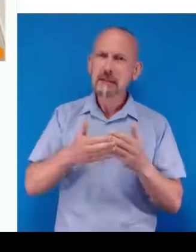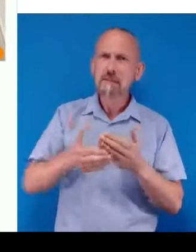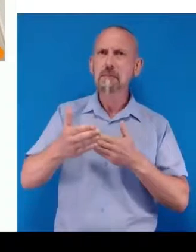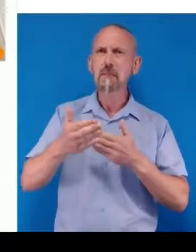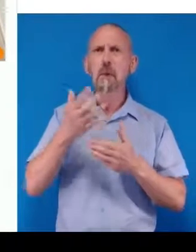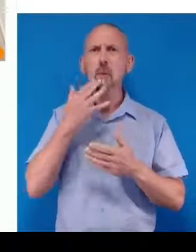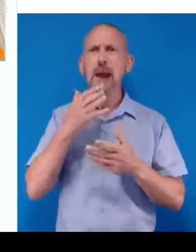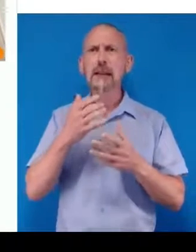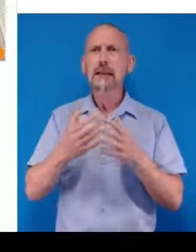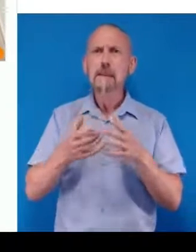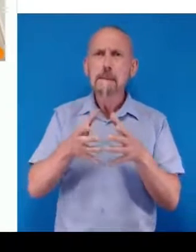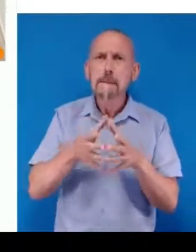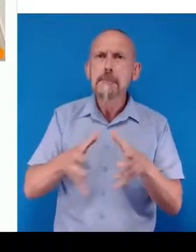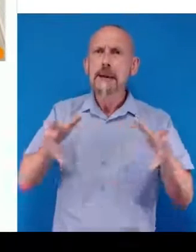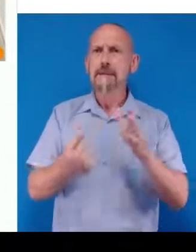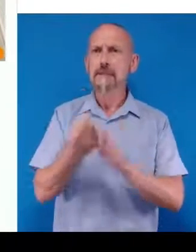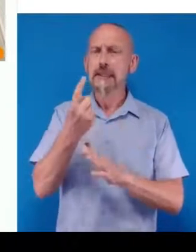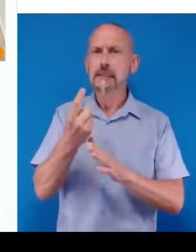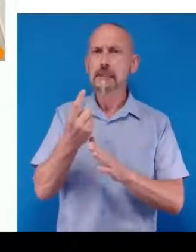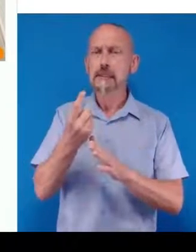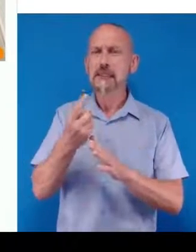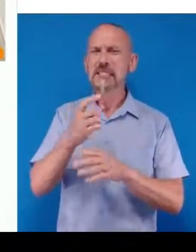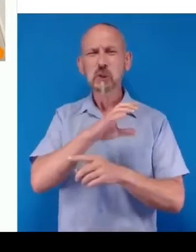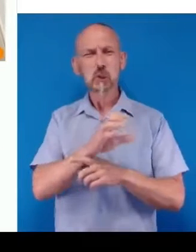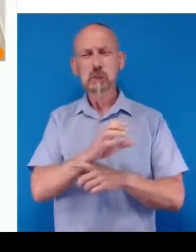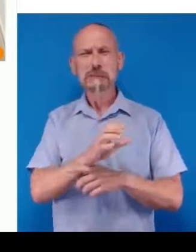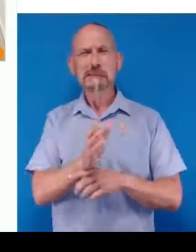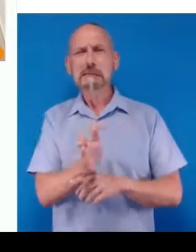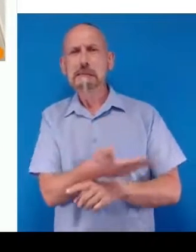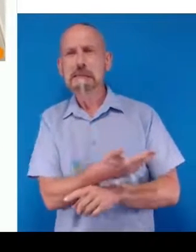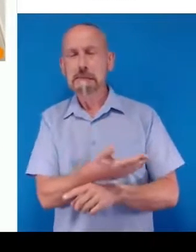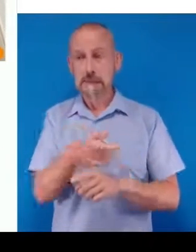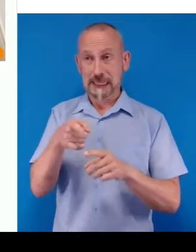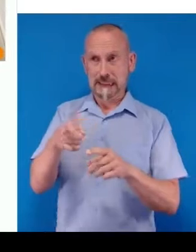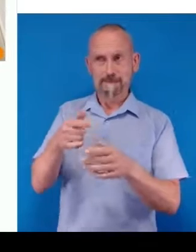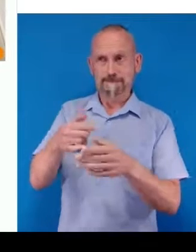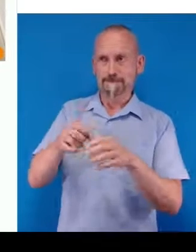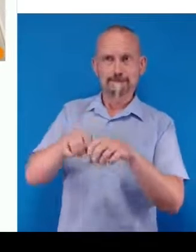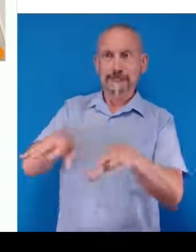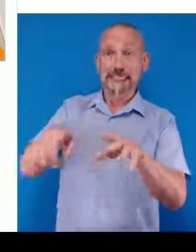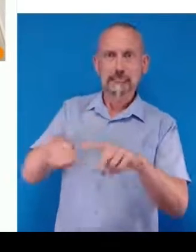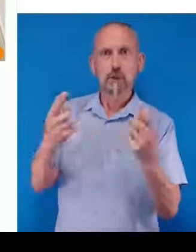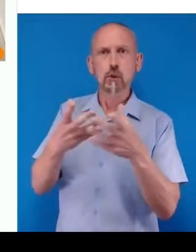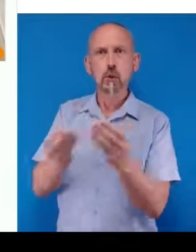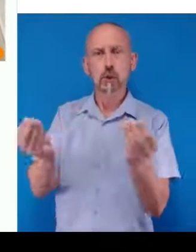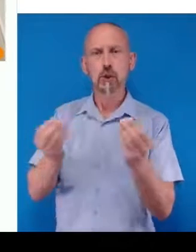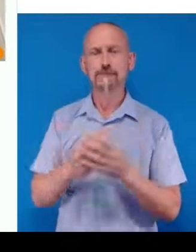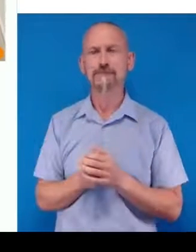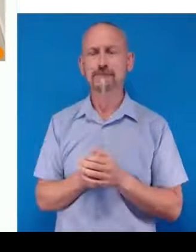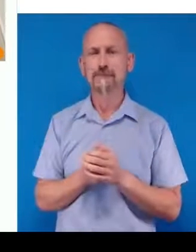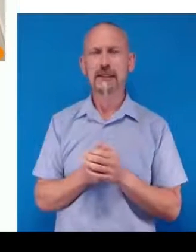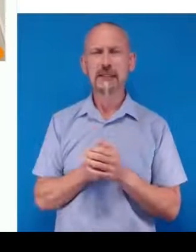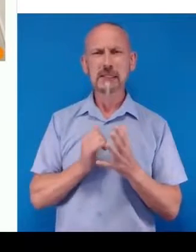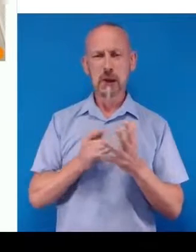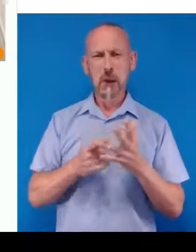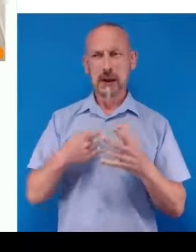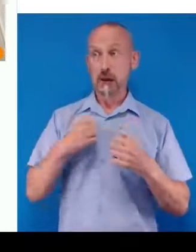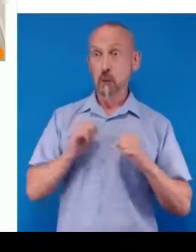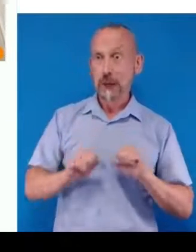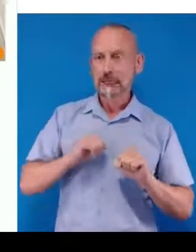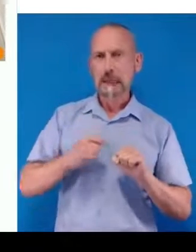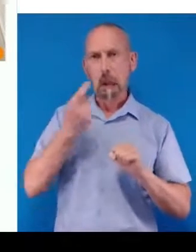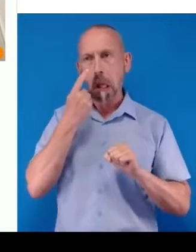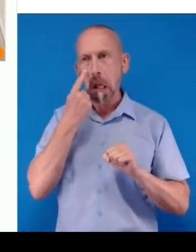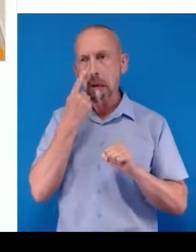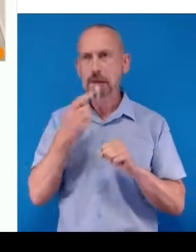more. So I was waiting for someone to provide the solution, and I realized they weren't going to, so that we were going to have to provide the